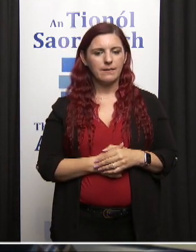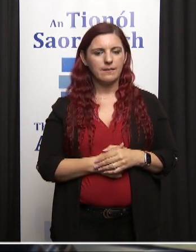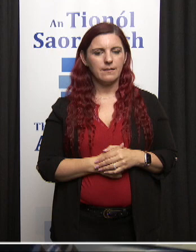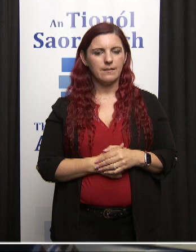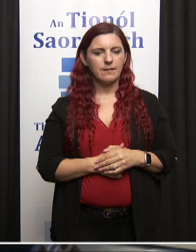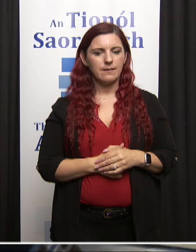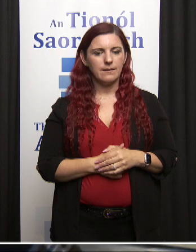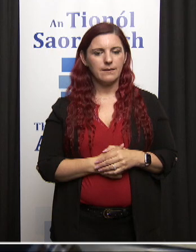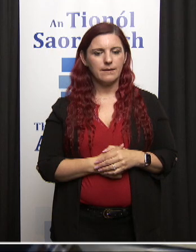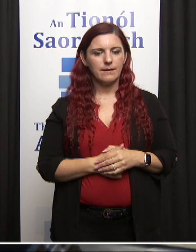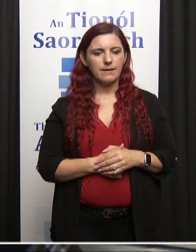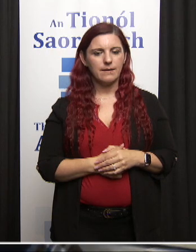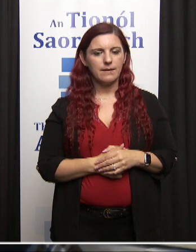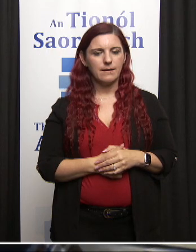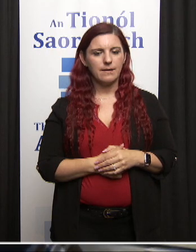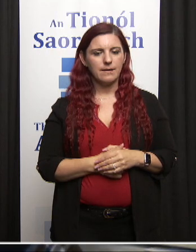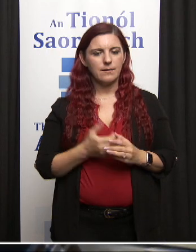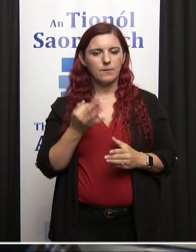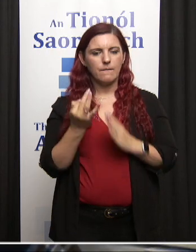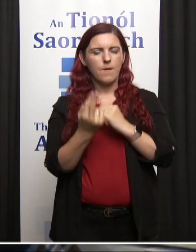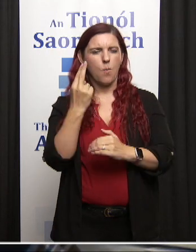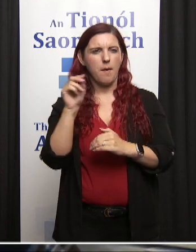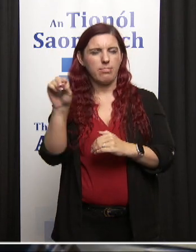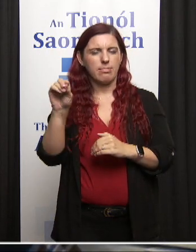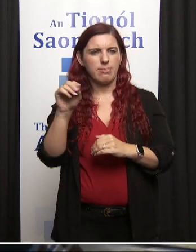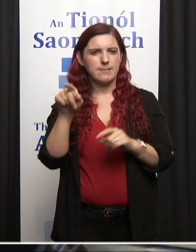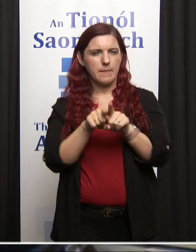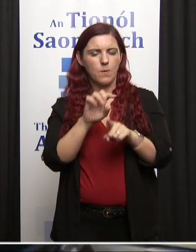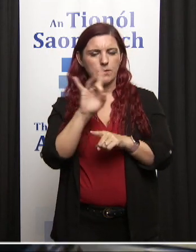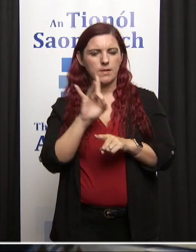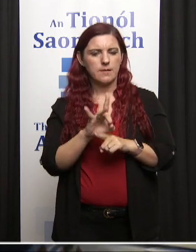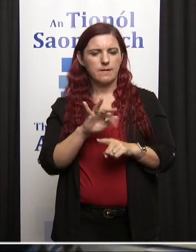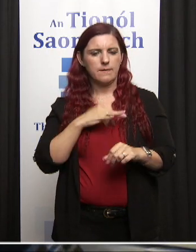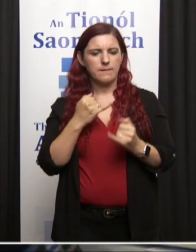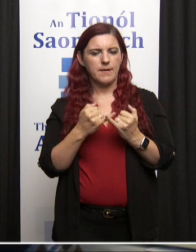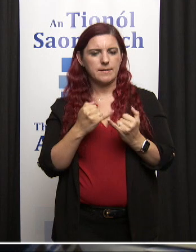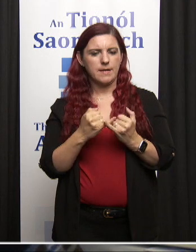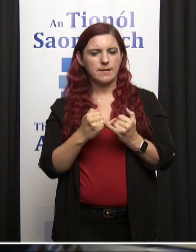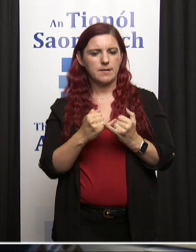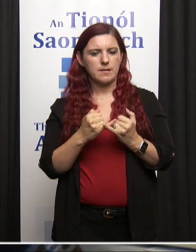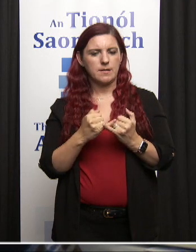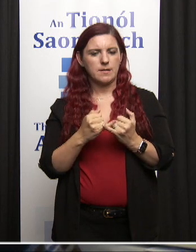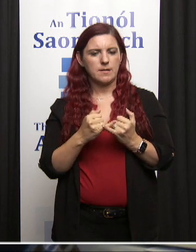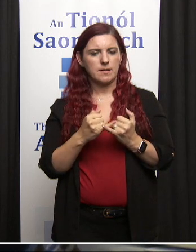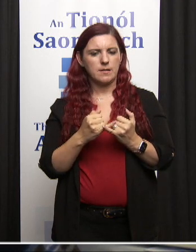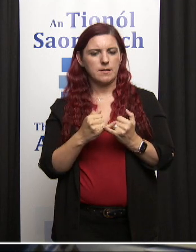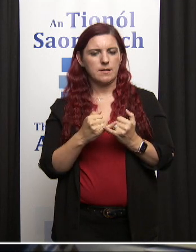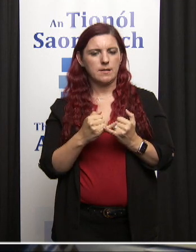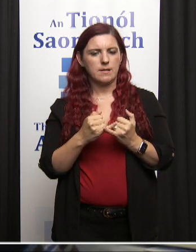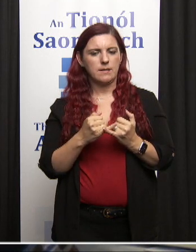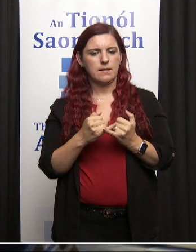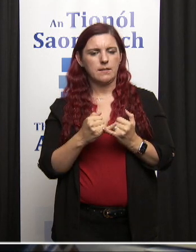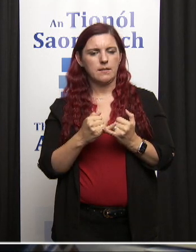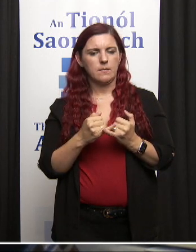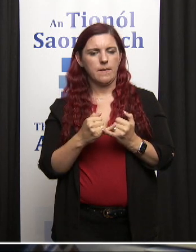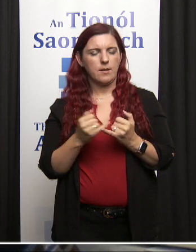Just to follow up on that question from our table from Nicole, to me it seemed the sequencing was wrong. That we had that whole